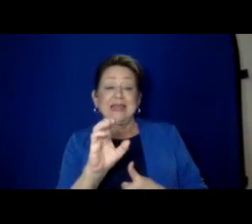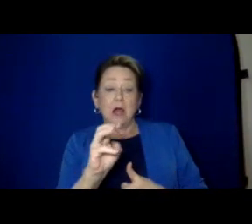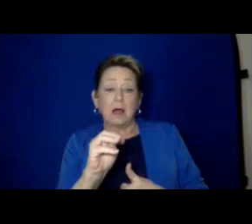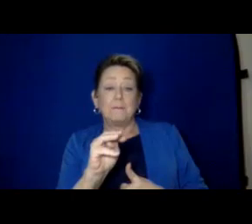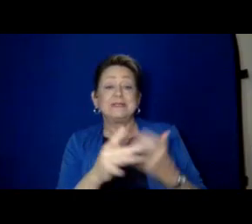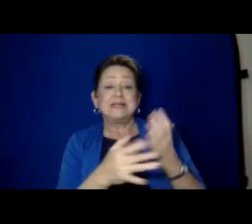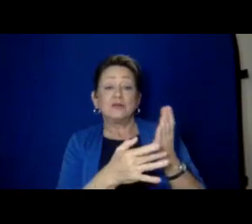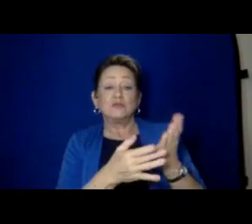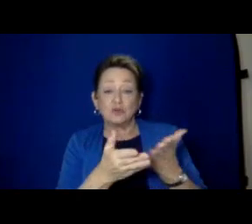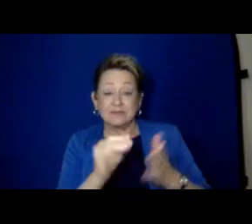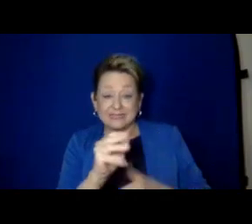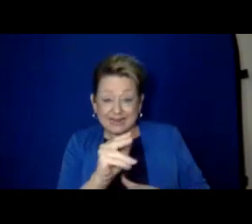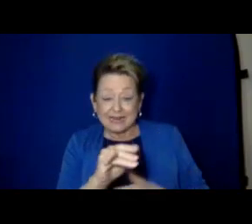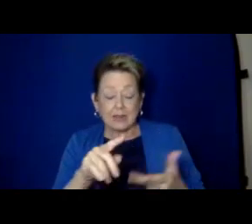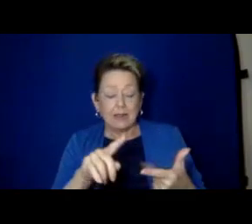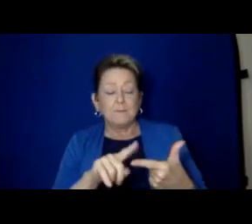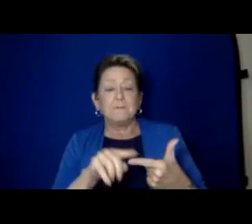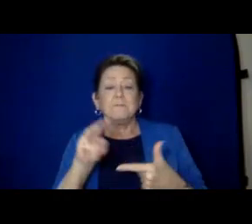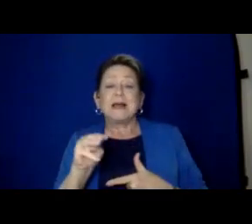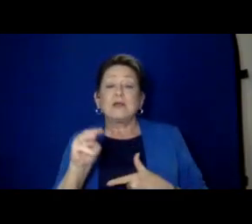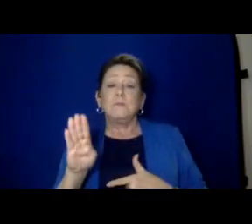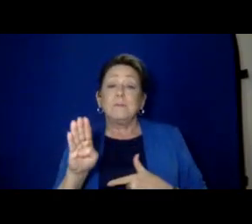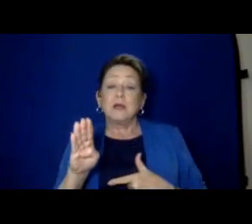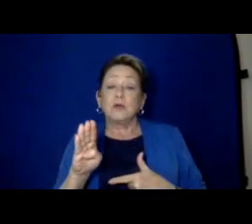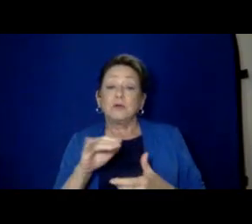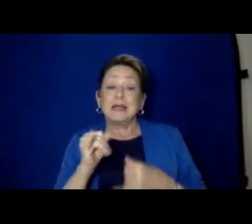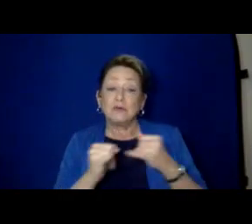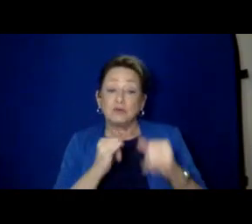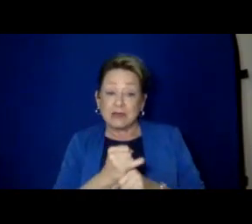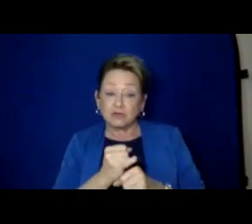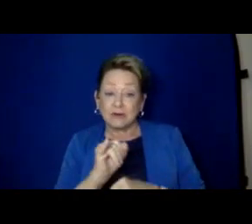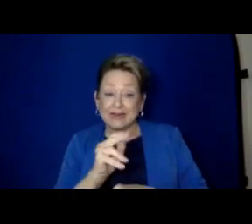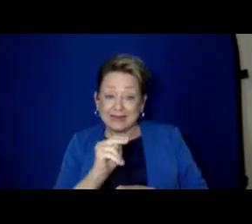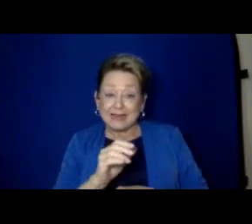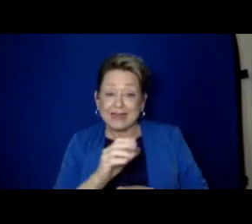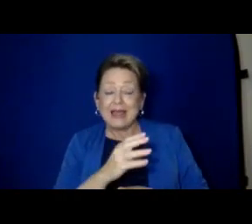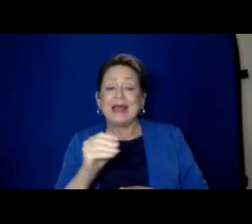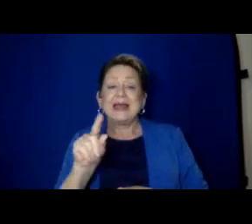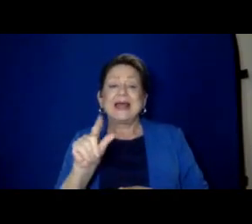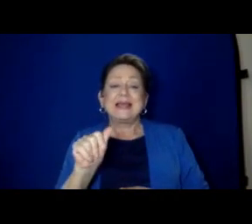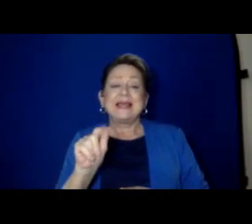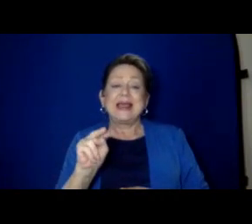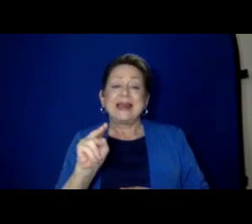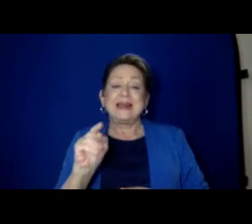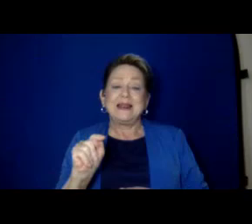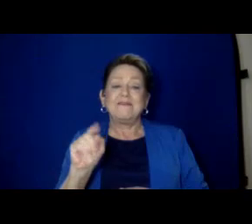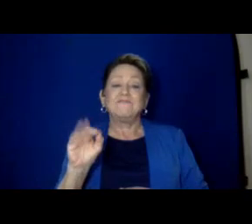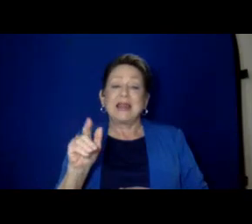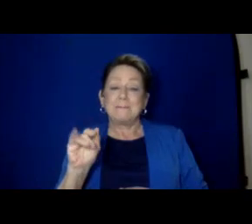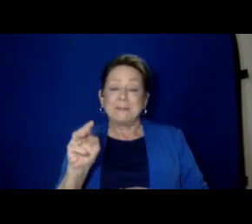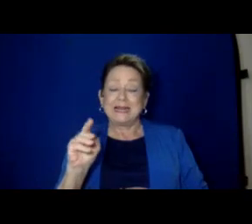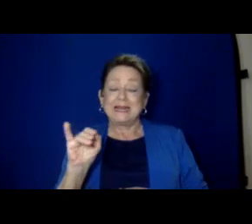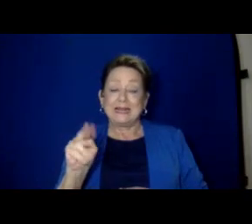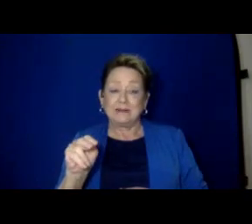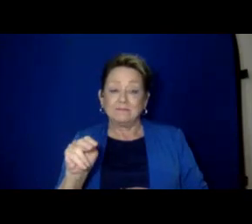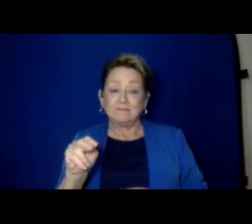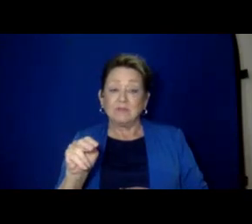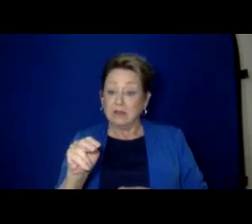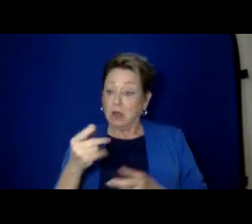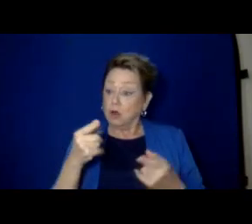Michael Baker International, Inc., and Gannett Fleming, Incorporated. These agreements were awarded by the board